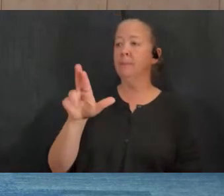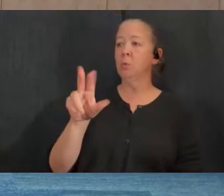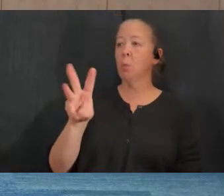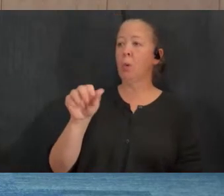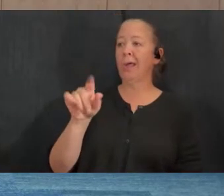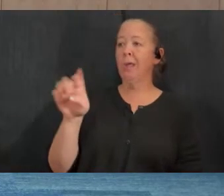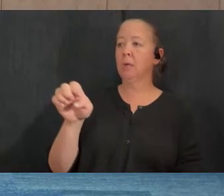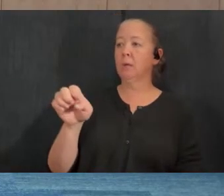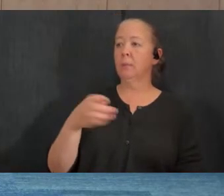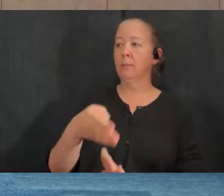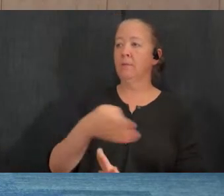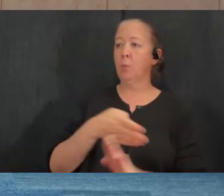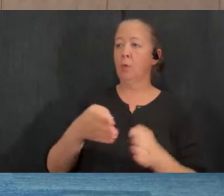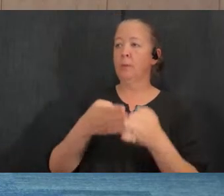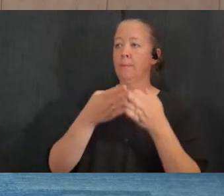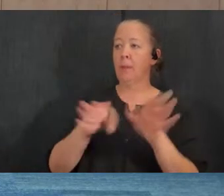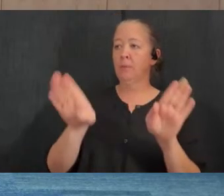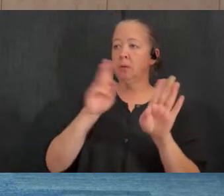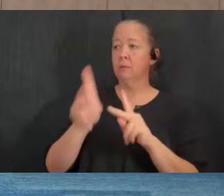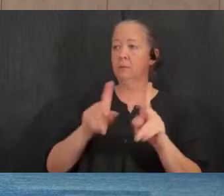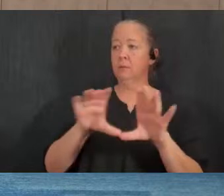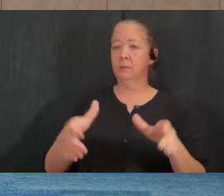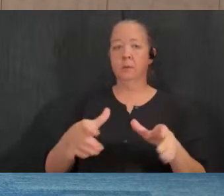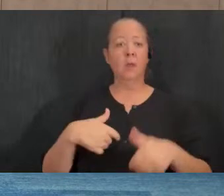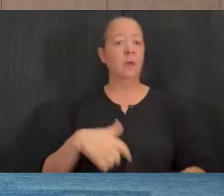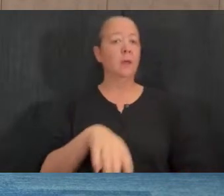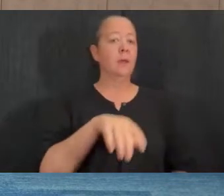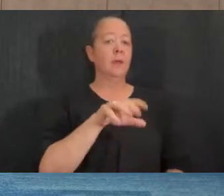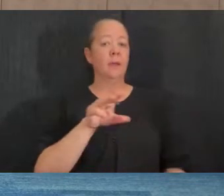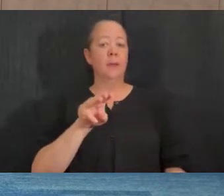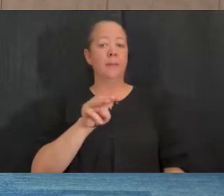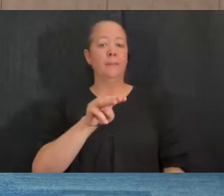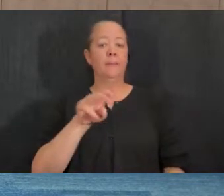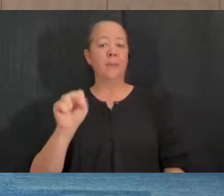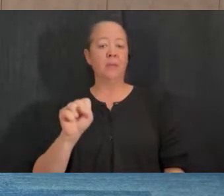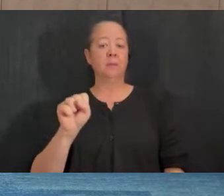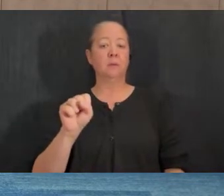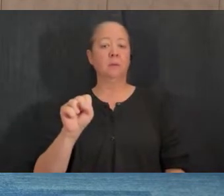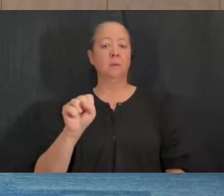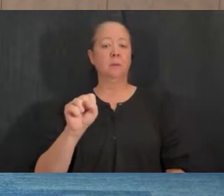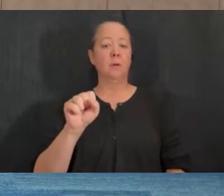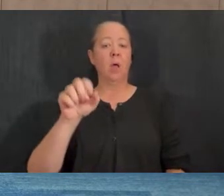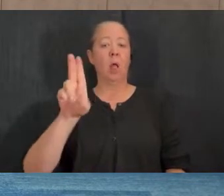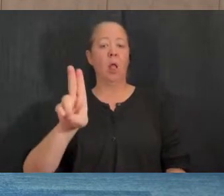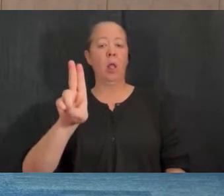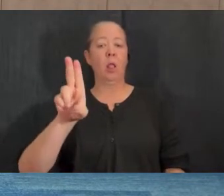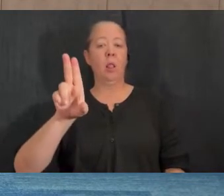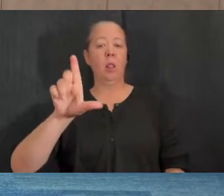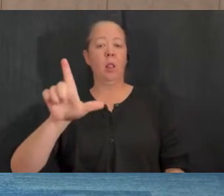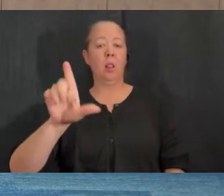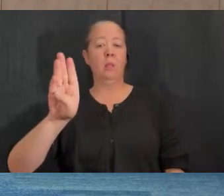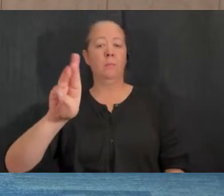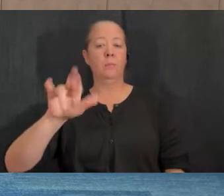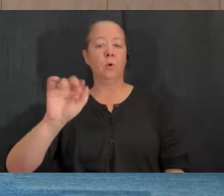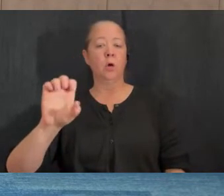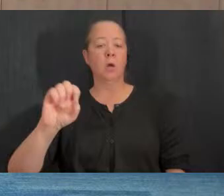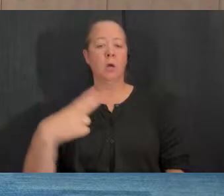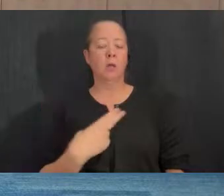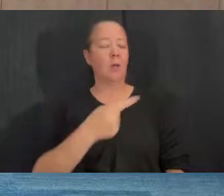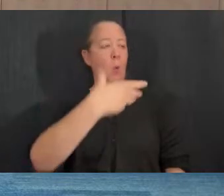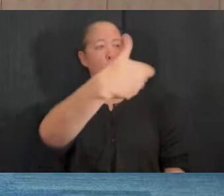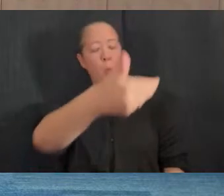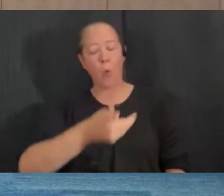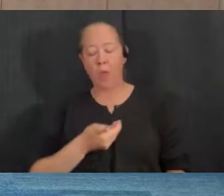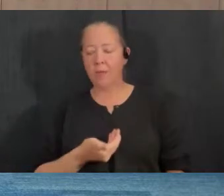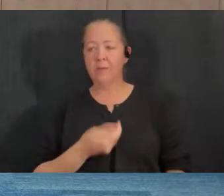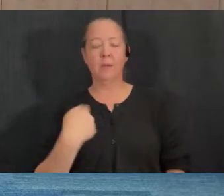Ms. Albrecht, is that correct? Albrecht? Ulrich. Ulbrich, welcome, congratulations. Thank you. And we are truly excited